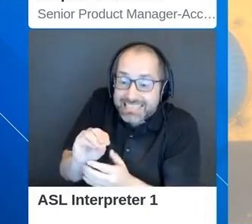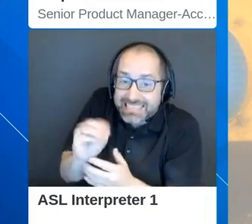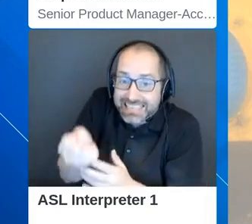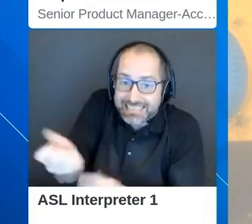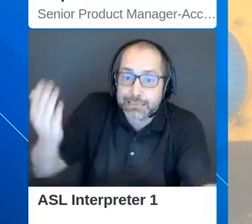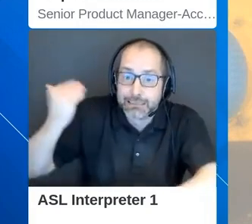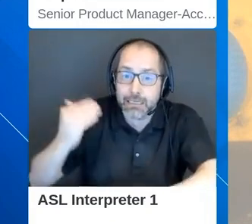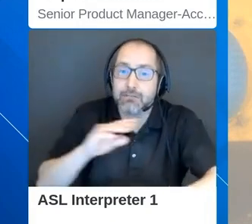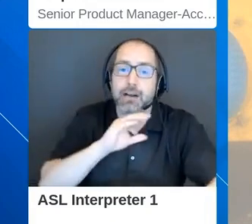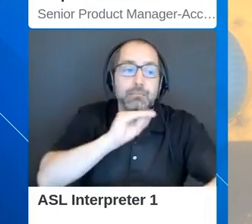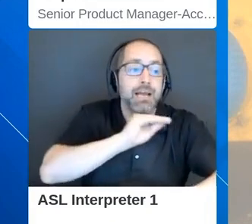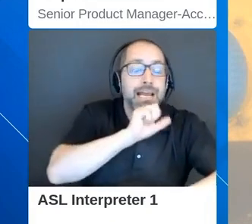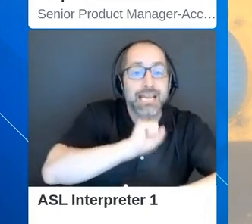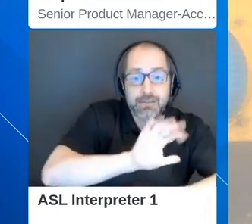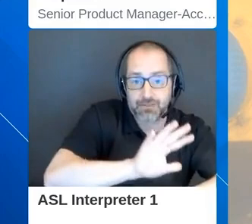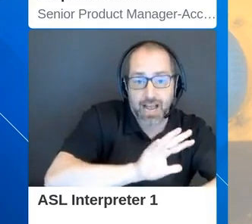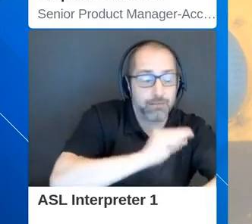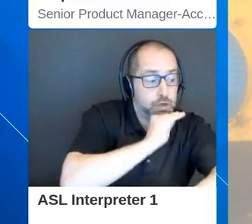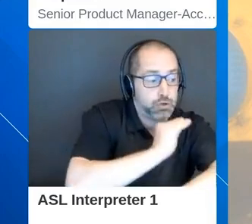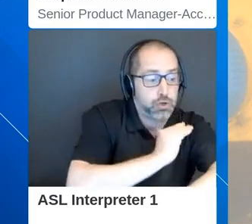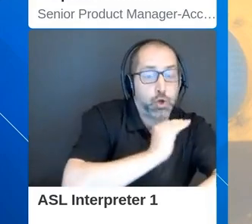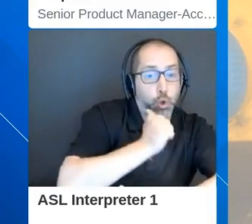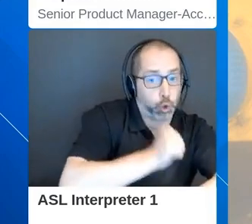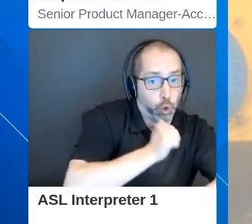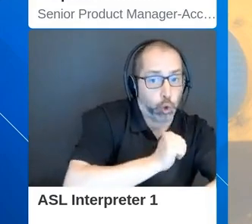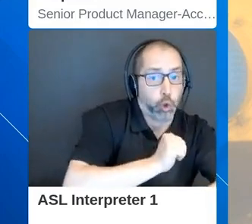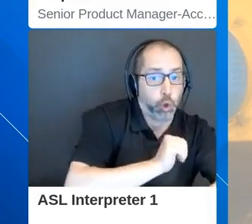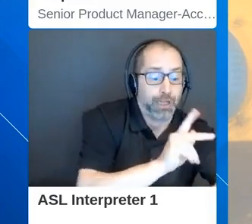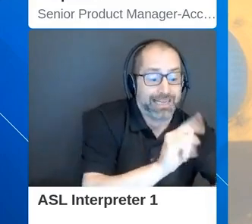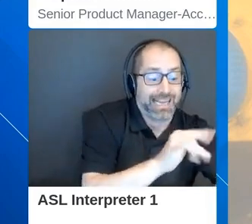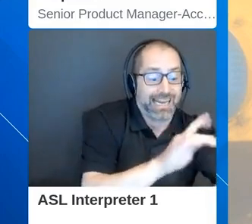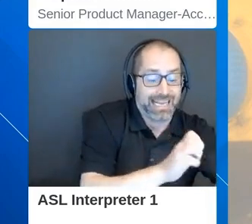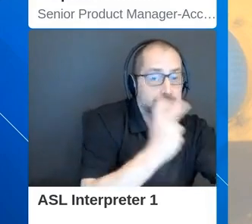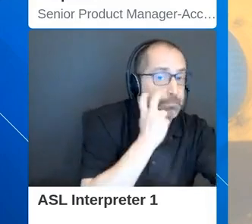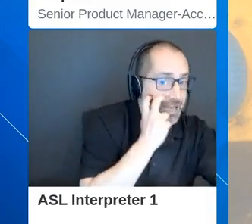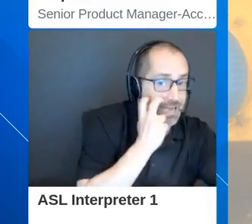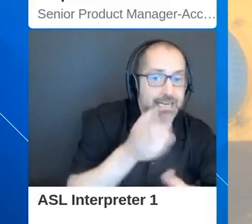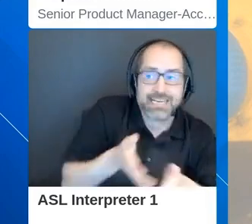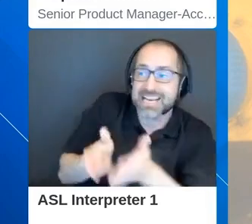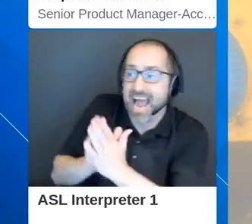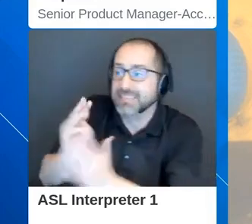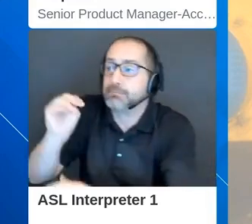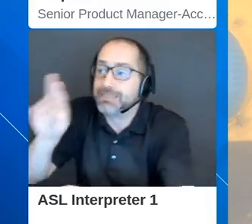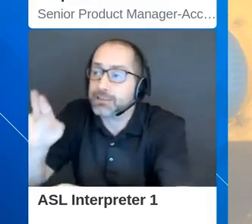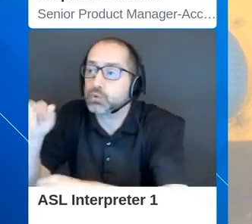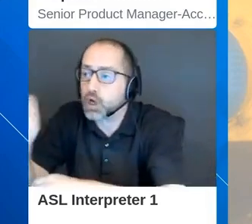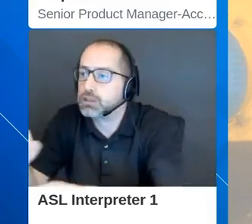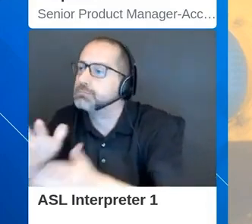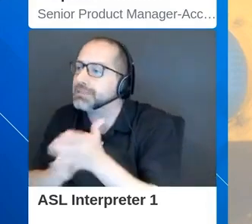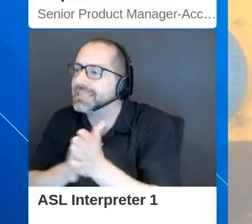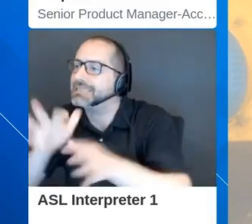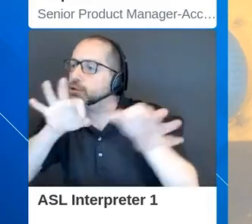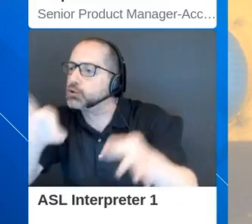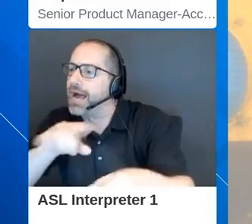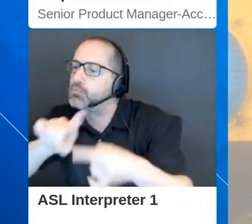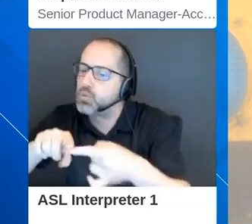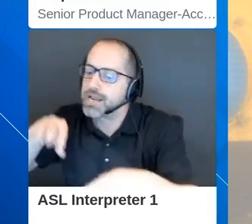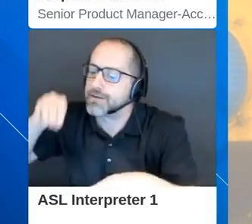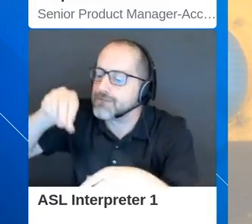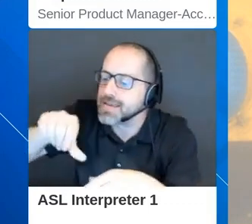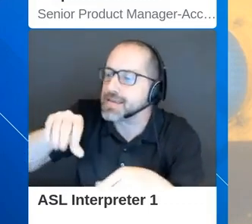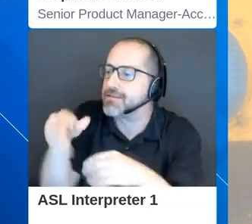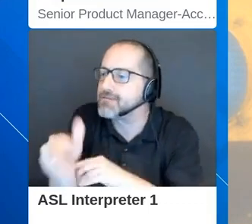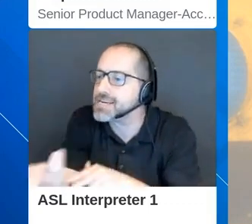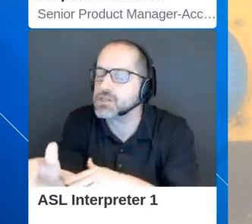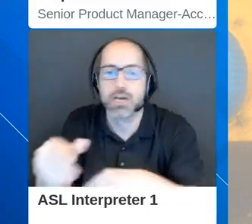from a 5-year-old blind girl named Katie. She asked Mr. Rogers to say out loud when he was feeding the fish, because she couldn't see. She was